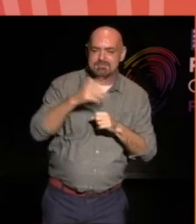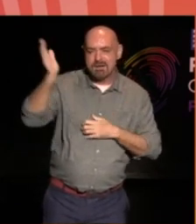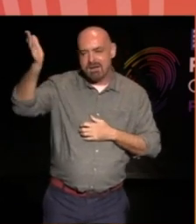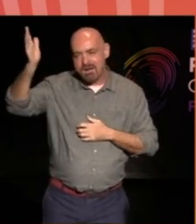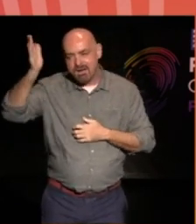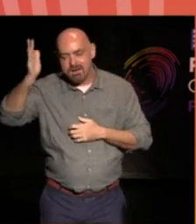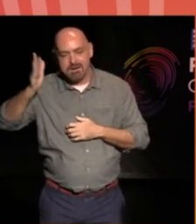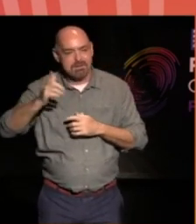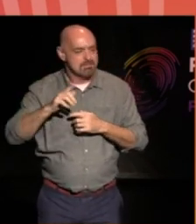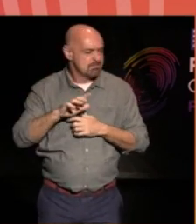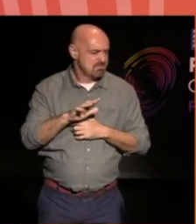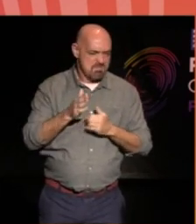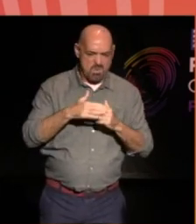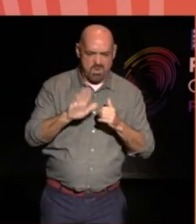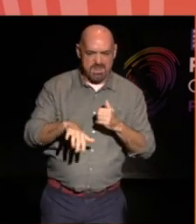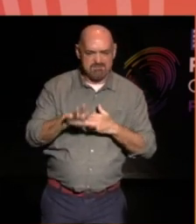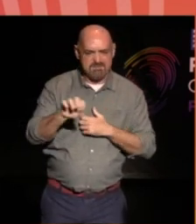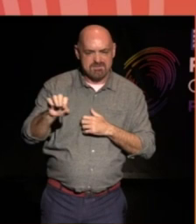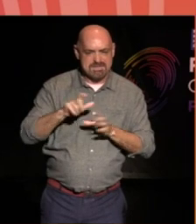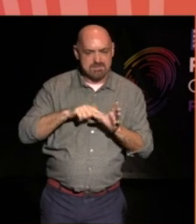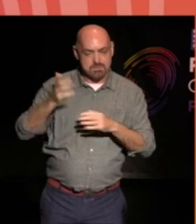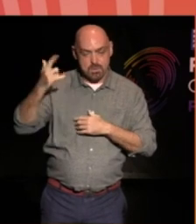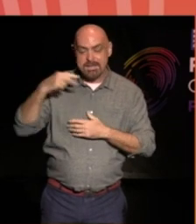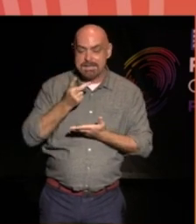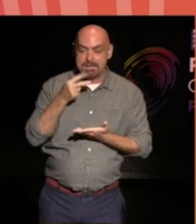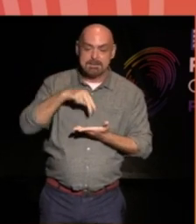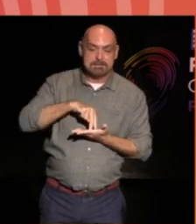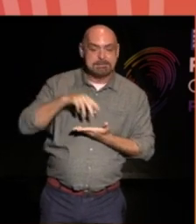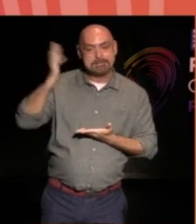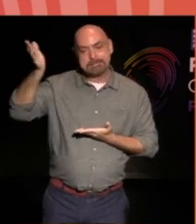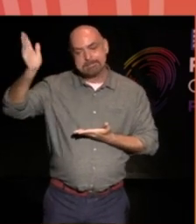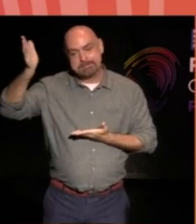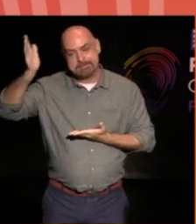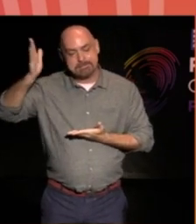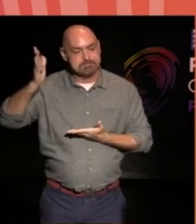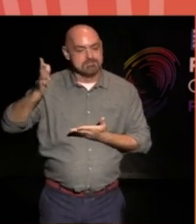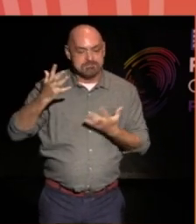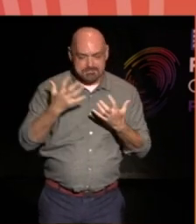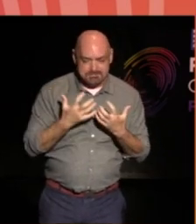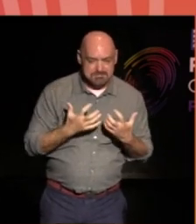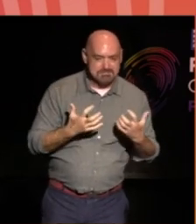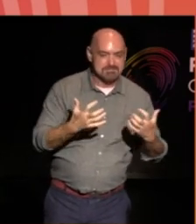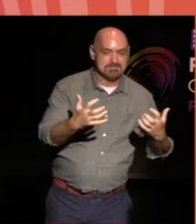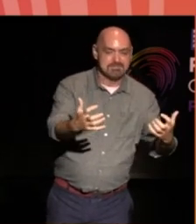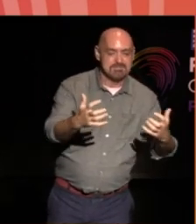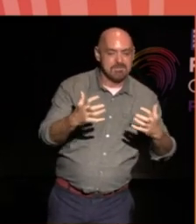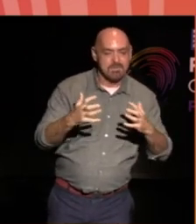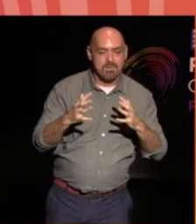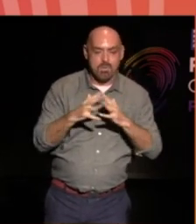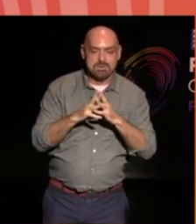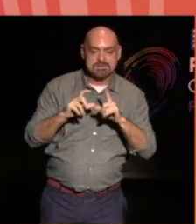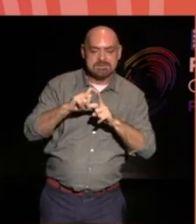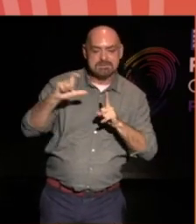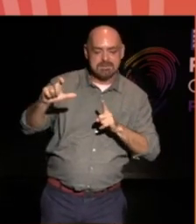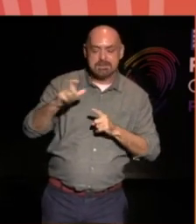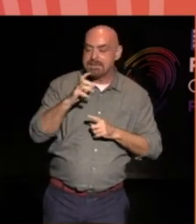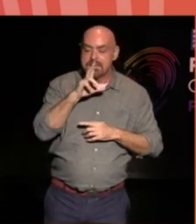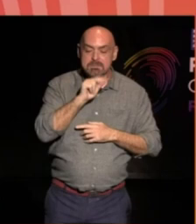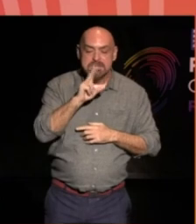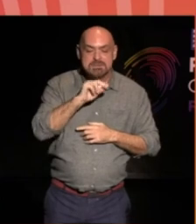than, 50 years ago, and he was speaking to the crowd in Washington, and his speech wasn't really having much